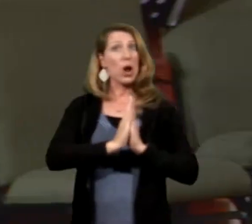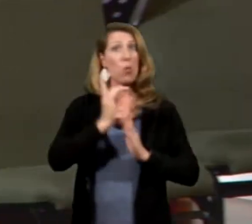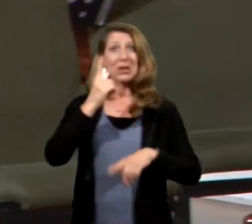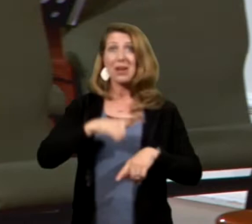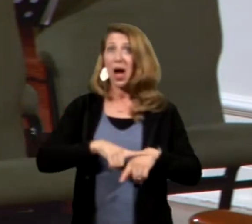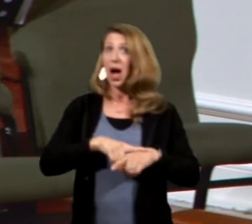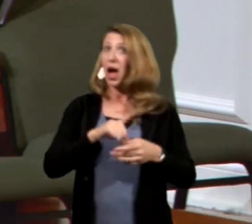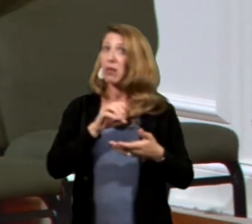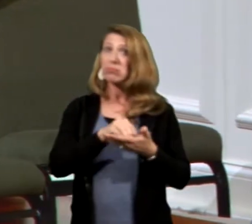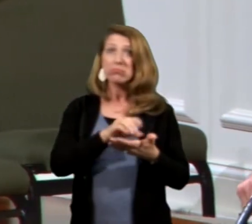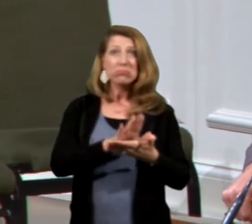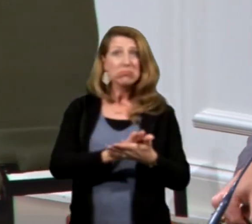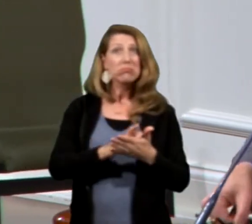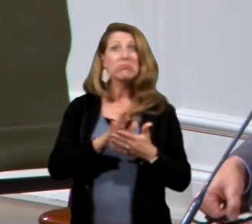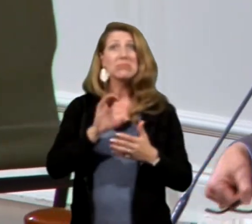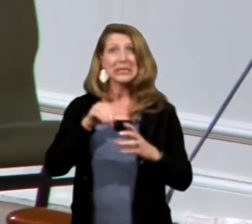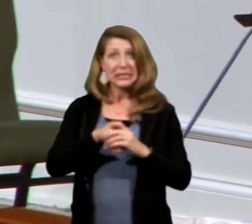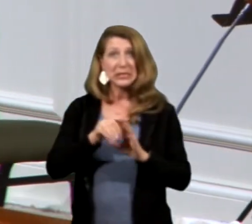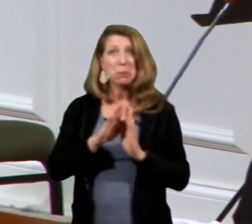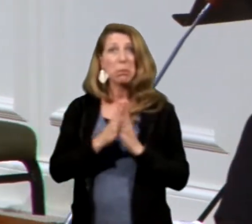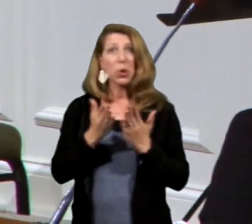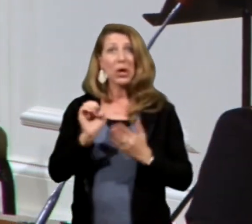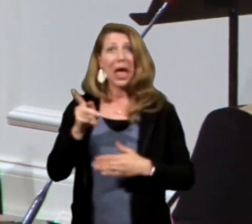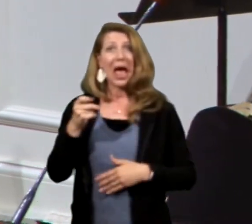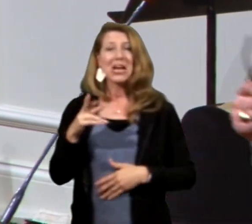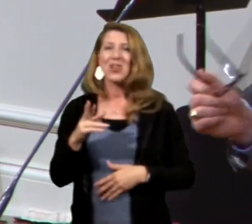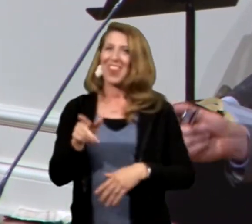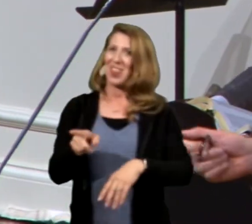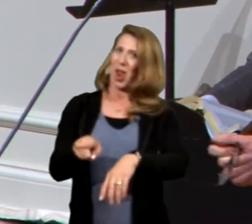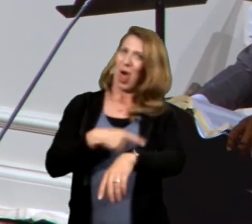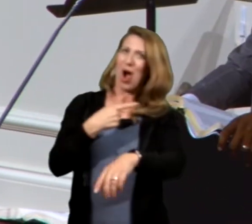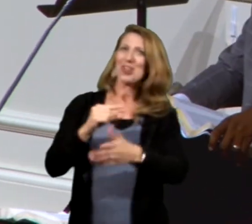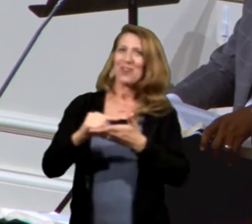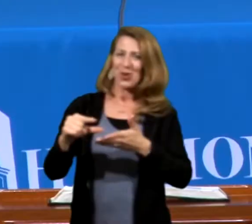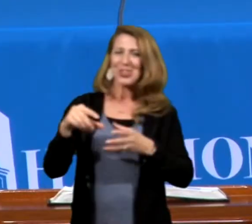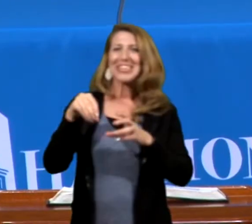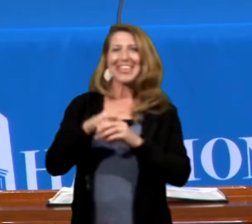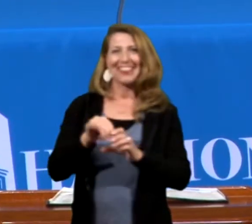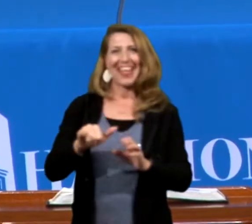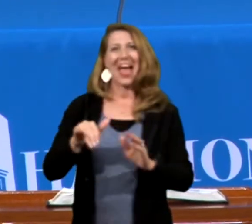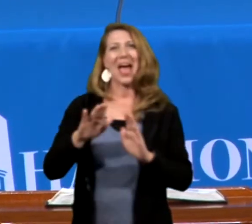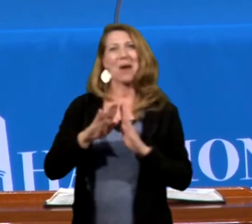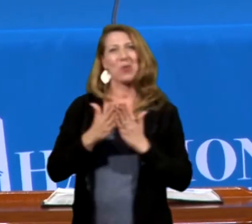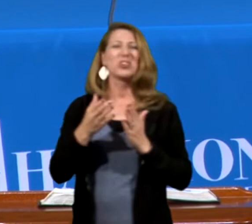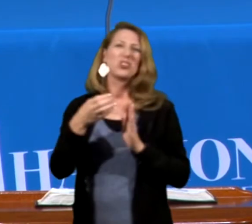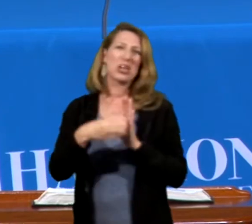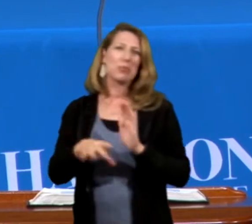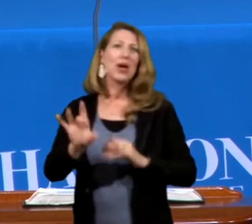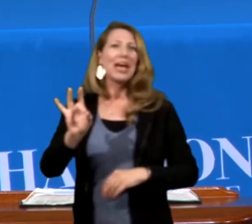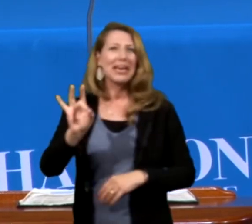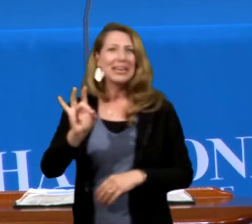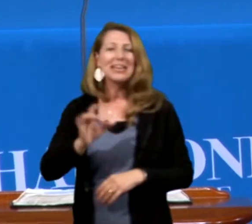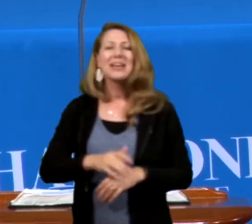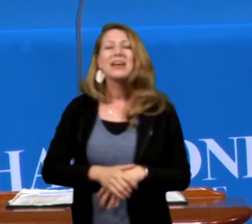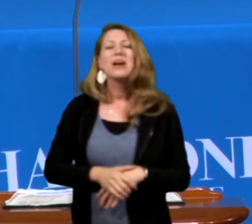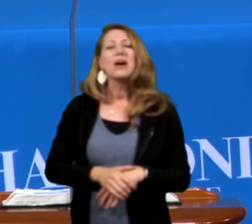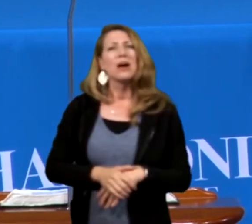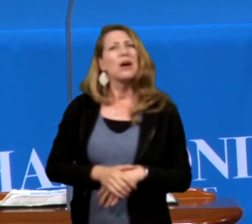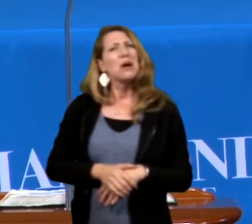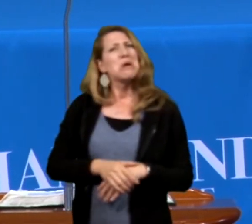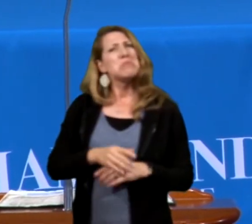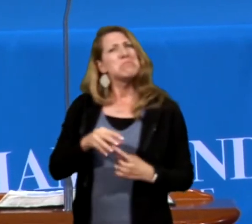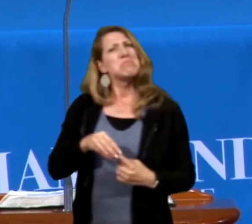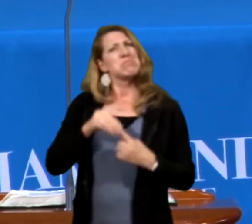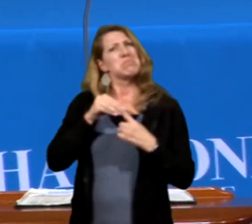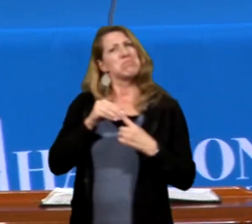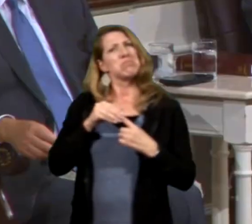Esther. It has our Bible's longest verse in the book of Esther in chapter 8 there. There's some unique things about it.